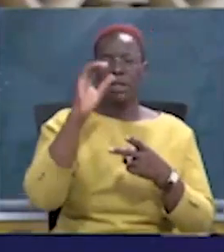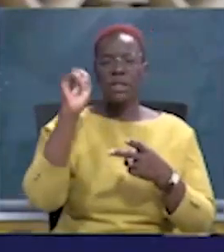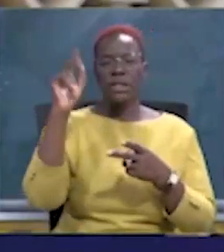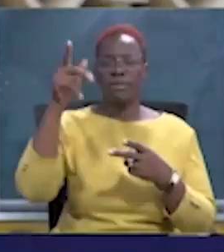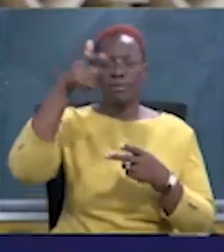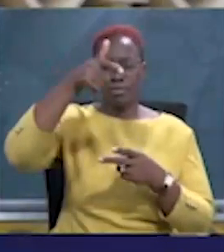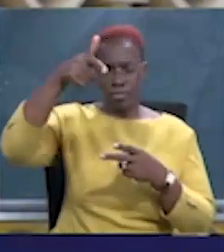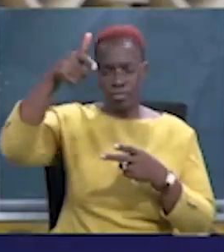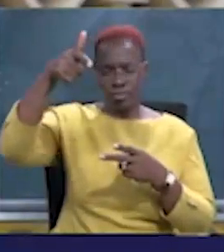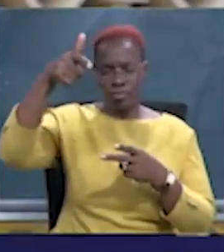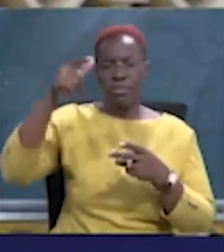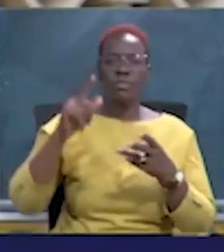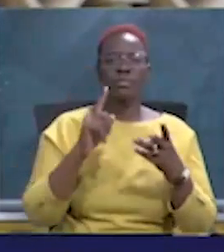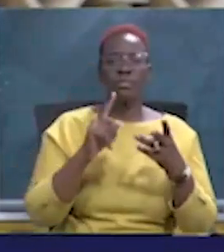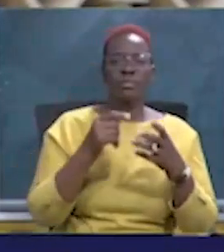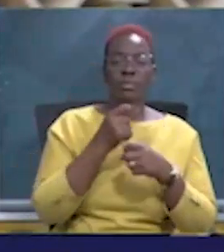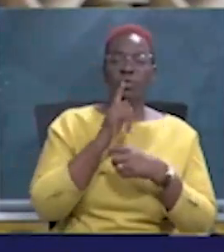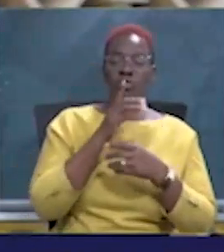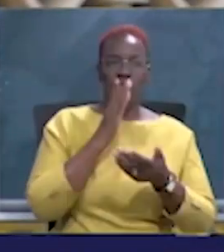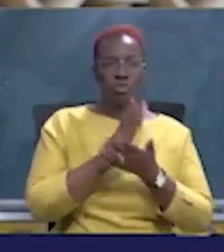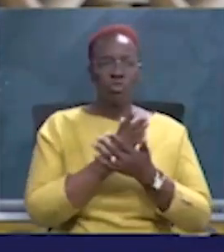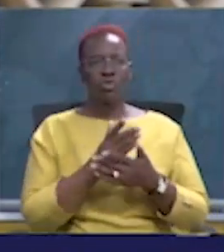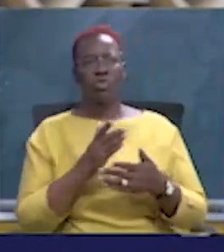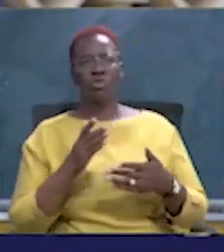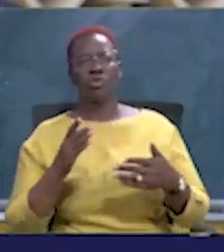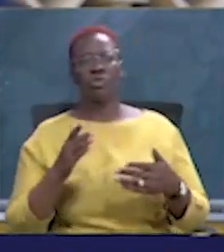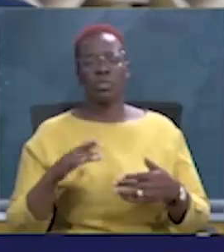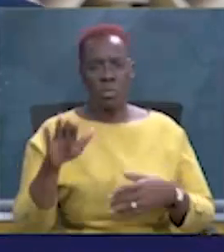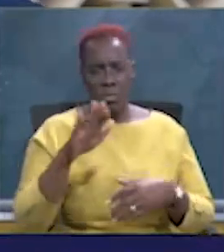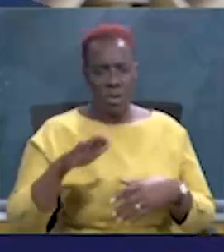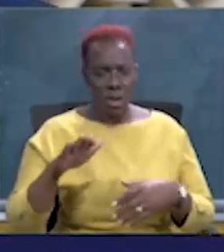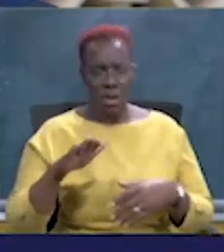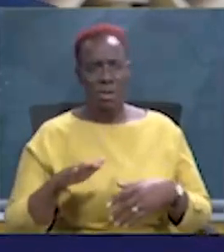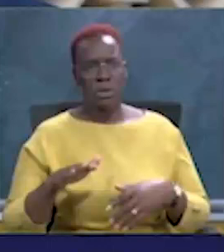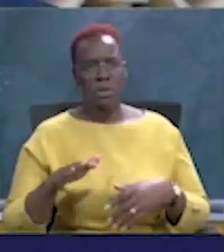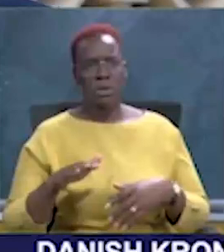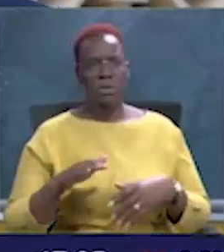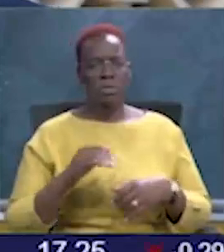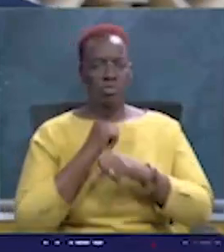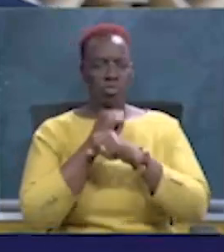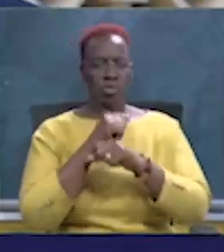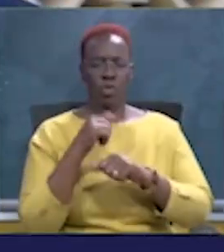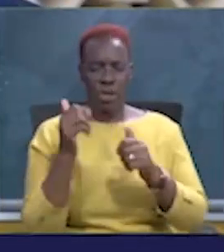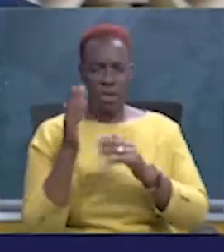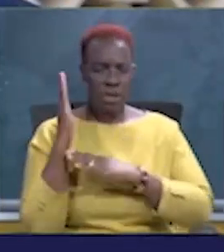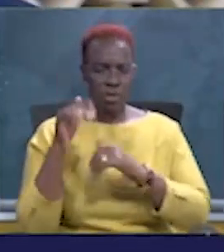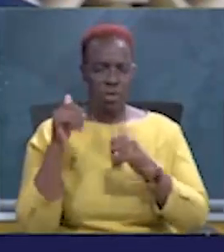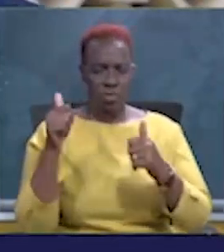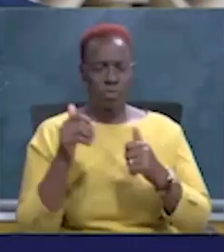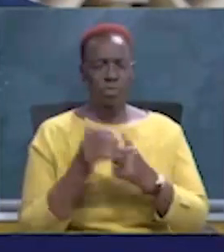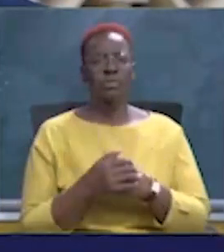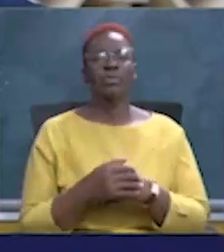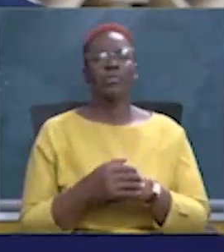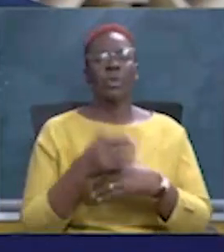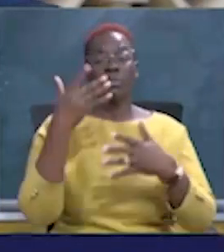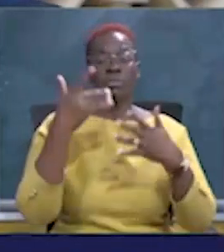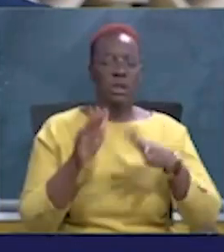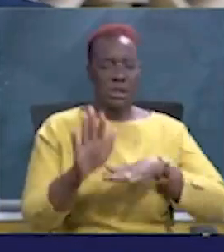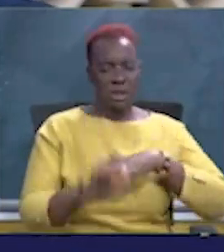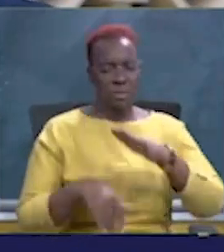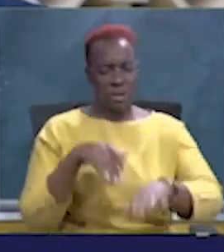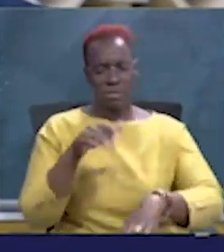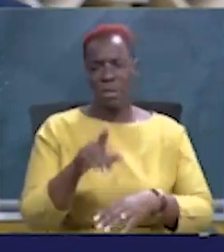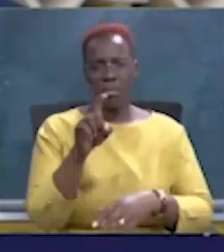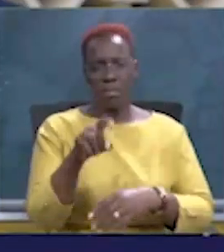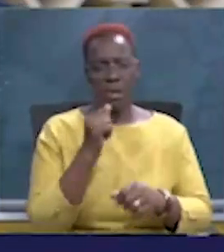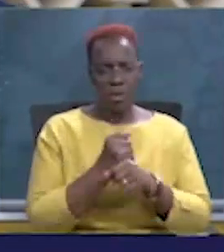cameras to making sure that, in fact, the place is well guarded and secure. These are steps that need to be